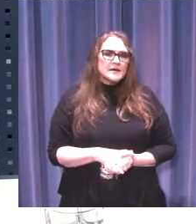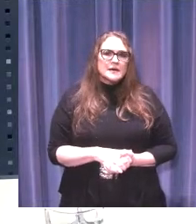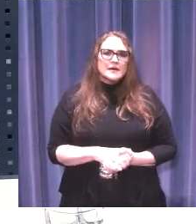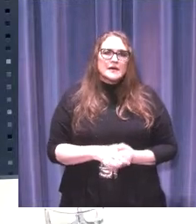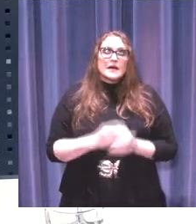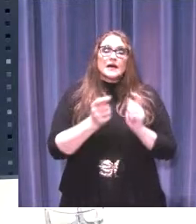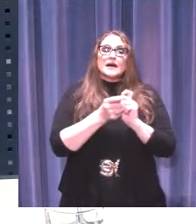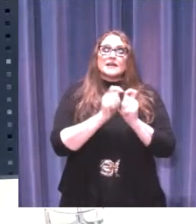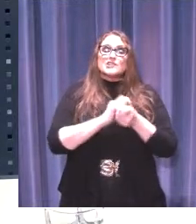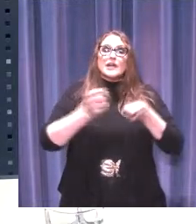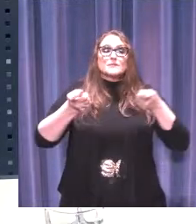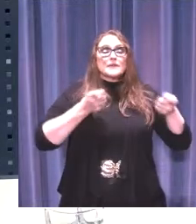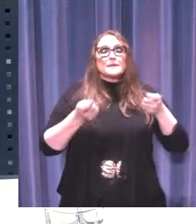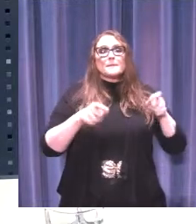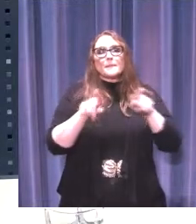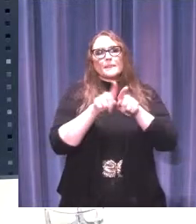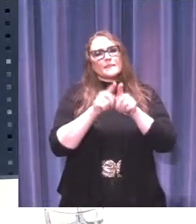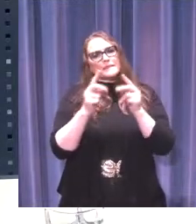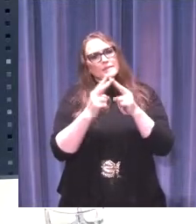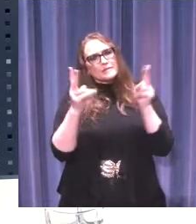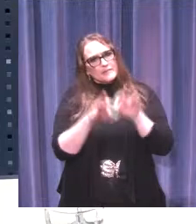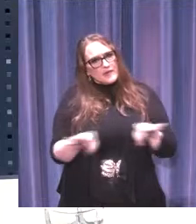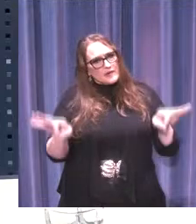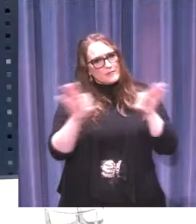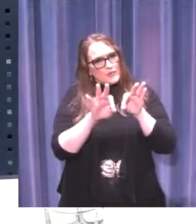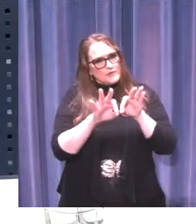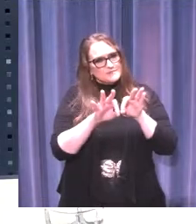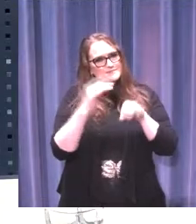Change management is also very important to me.